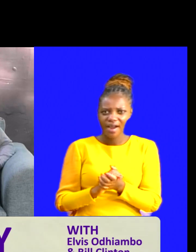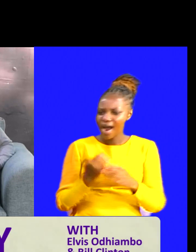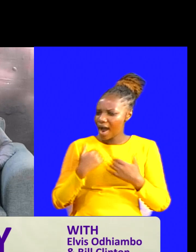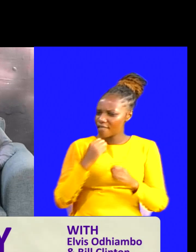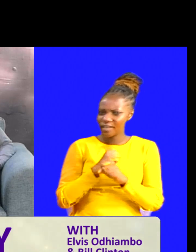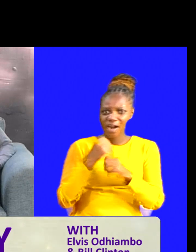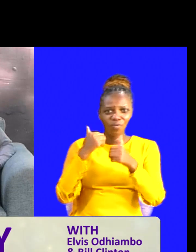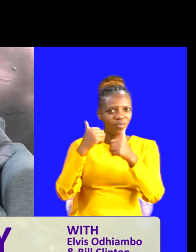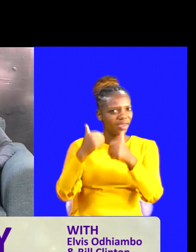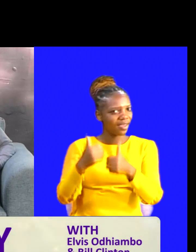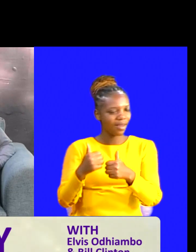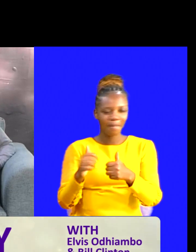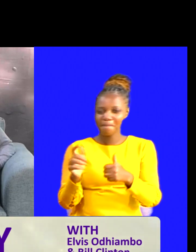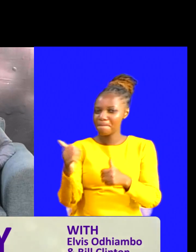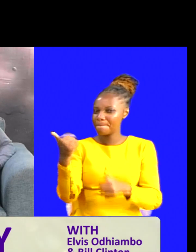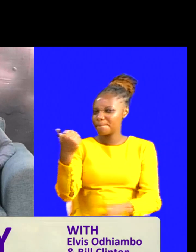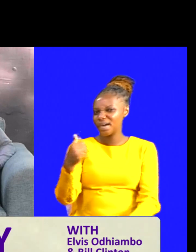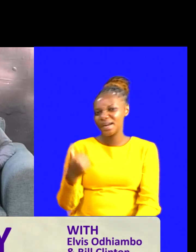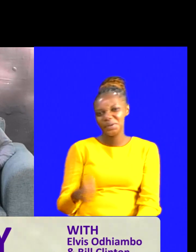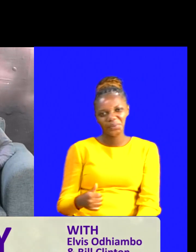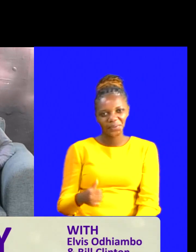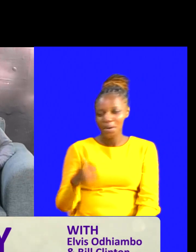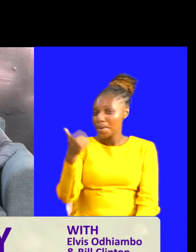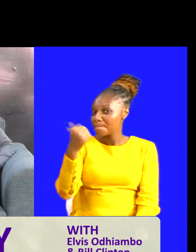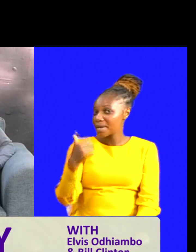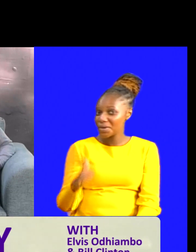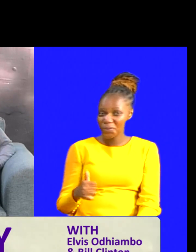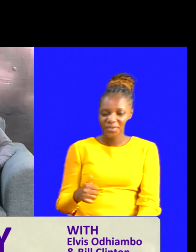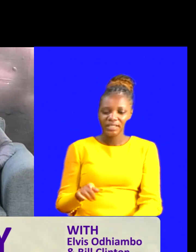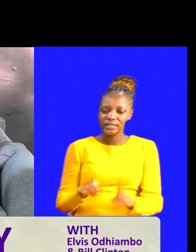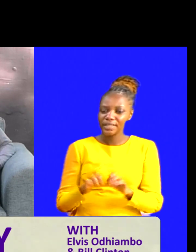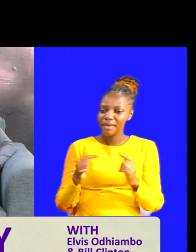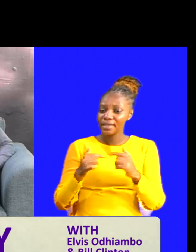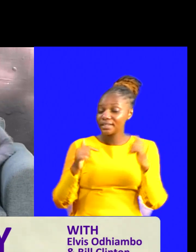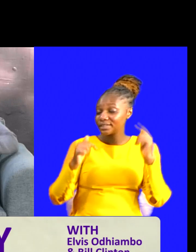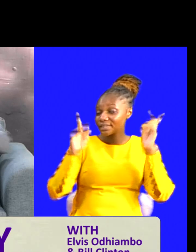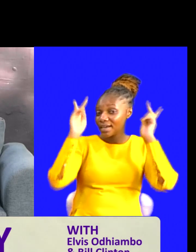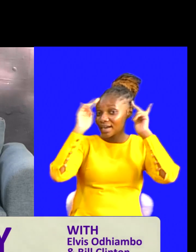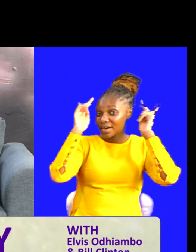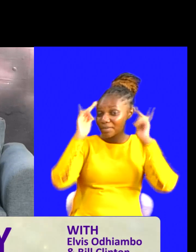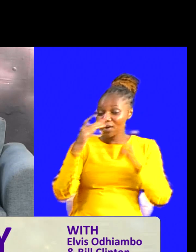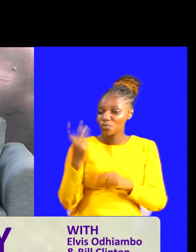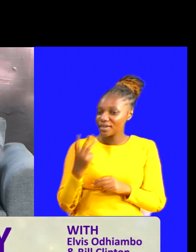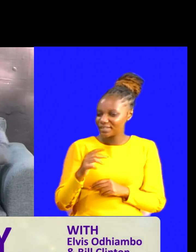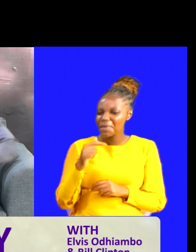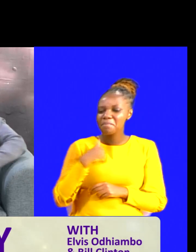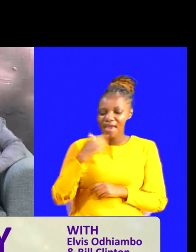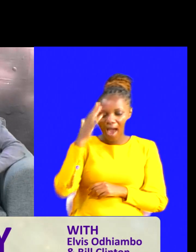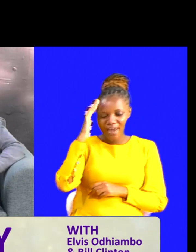well. Only 1 win so far for them against Kakamega Homeboyz on Wednesday. It won't be easy